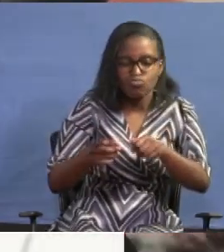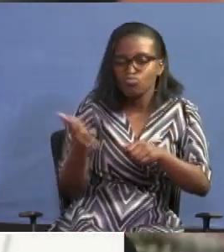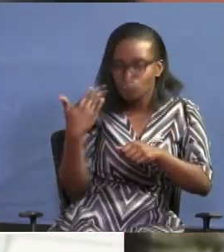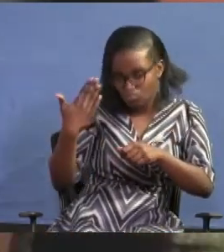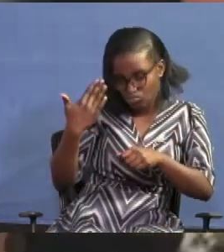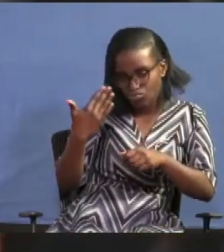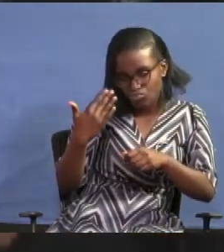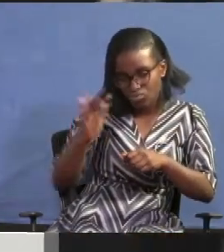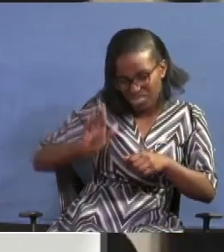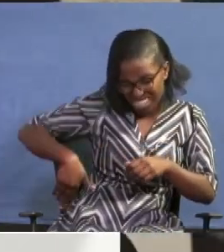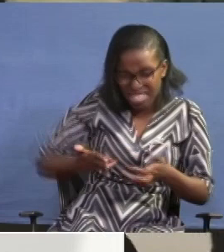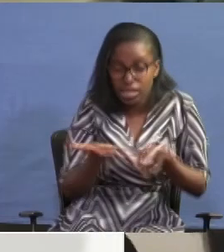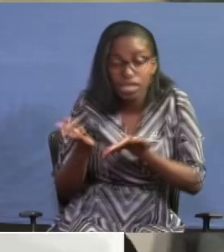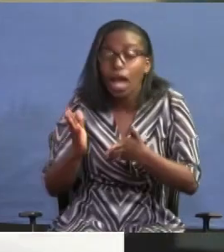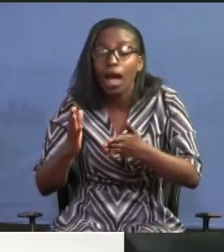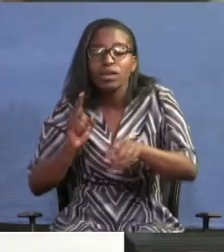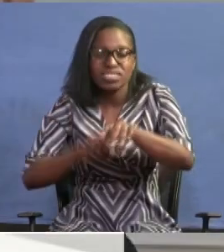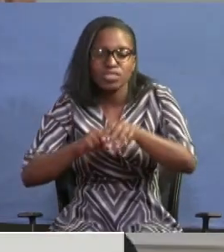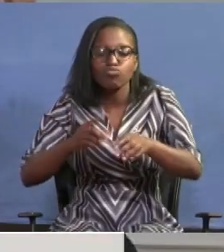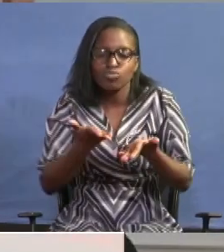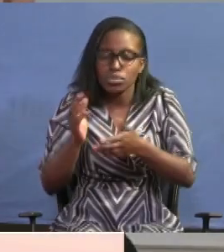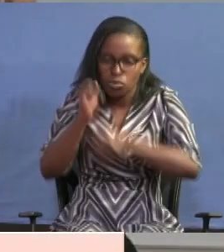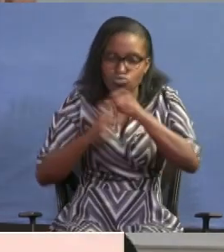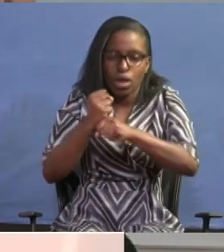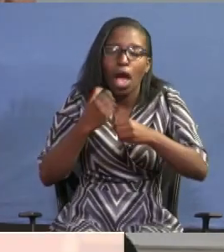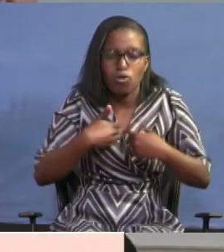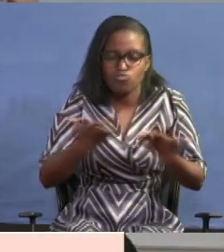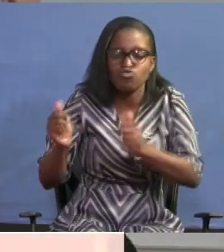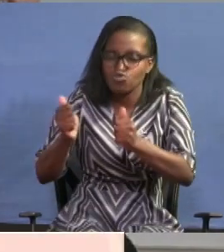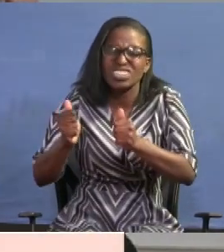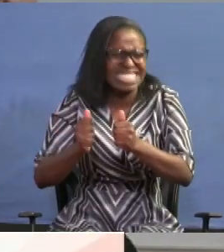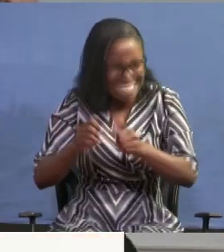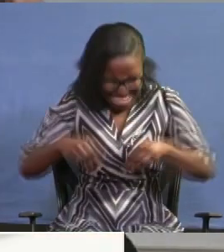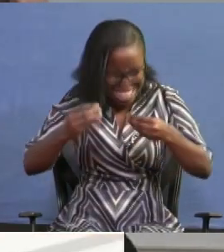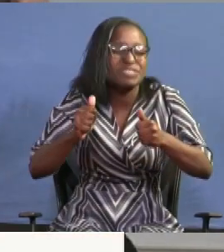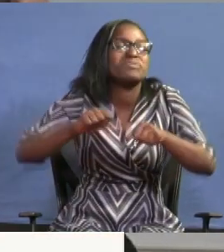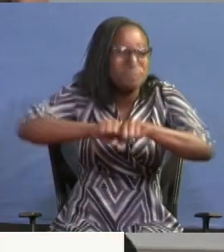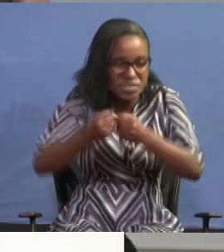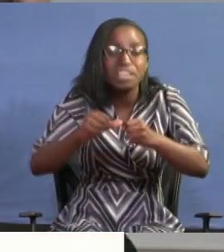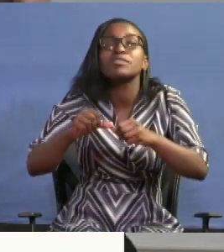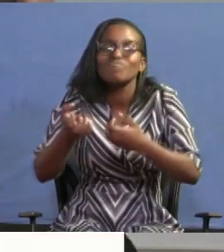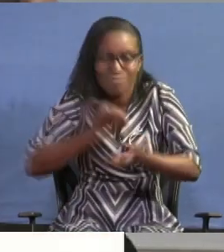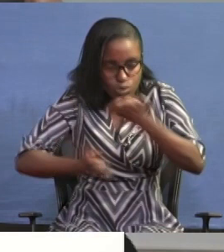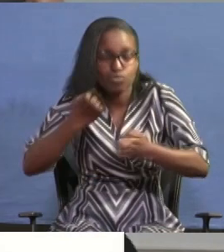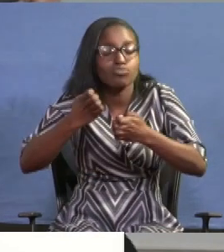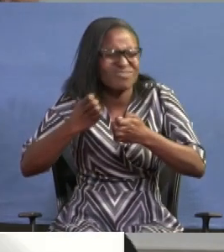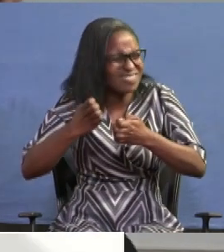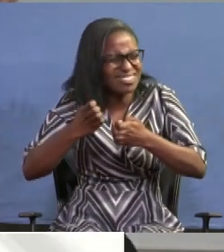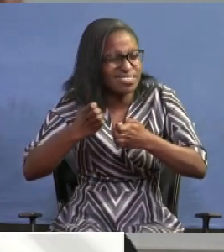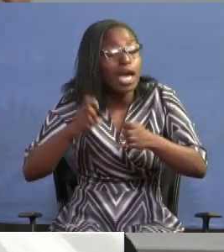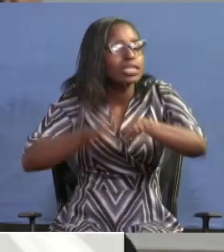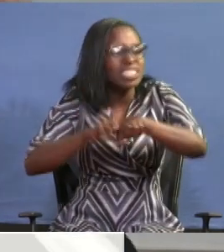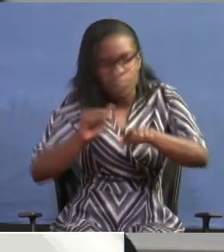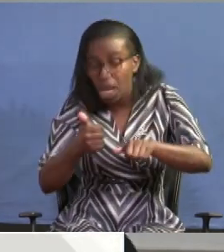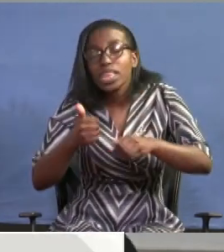hosted Chinese President Xi Jinping on a state visit alongside the summit of the BRICS group of emerging economies. At the time, South Africa